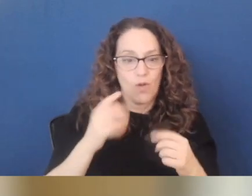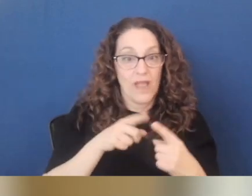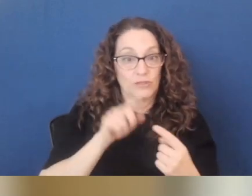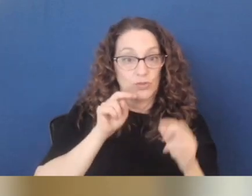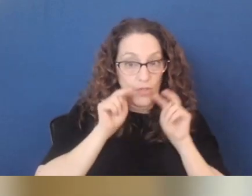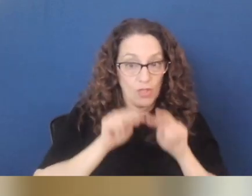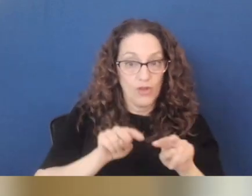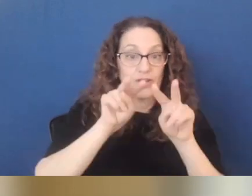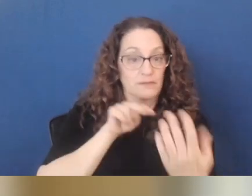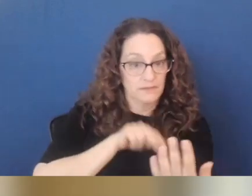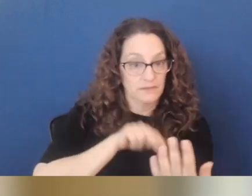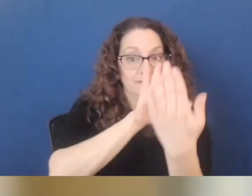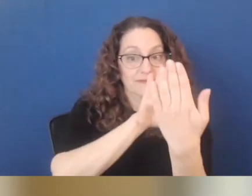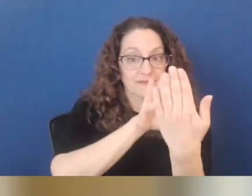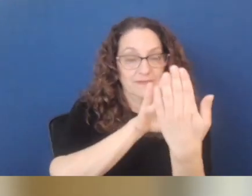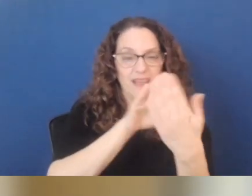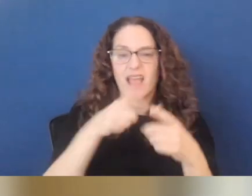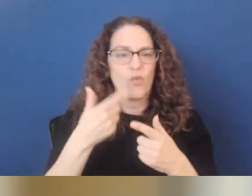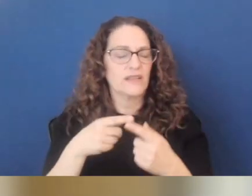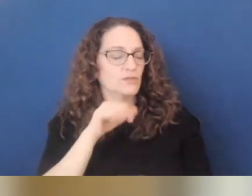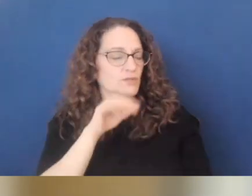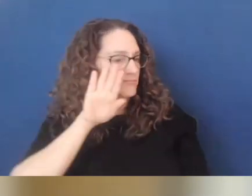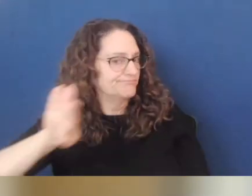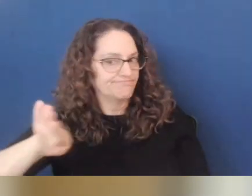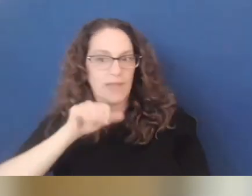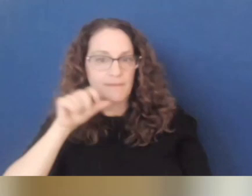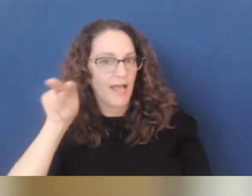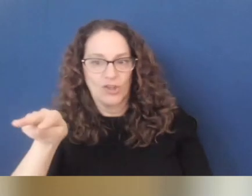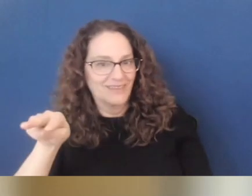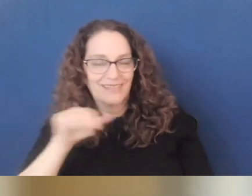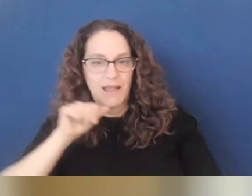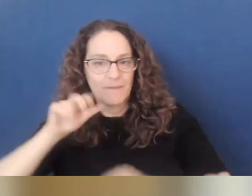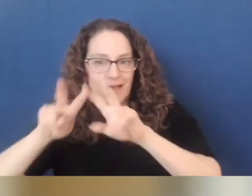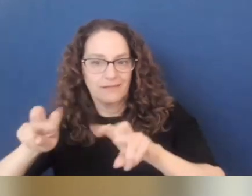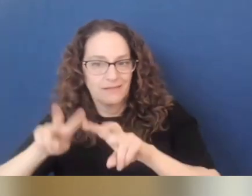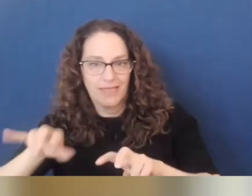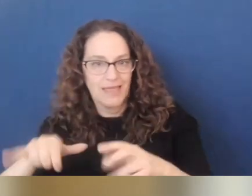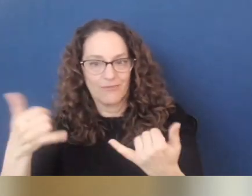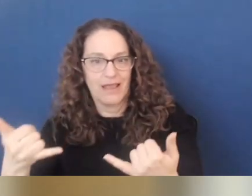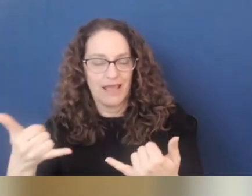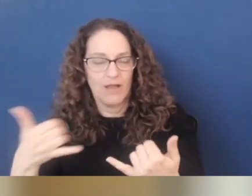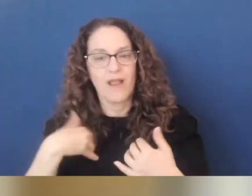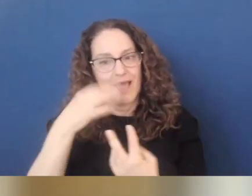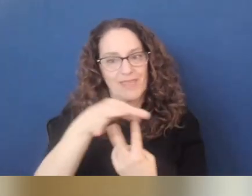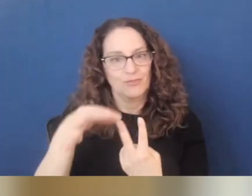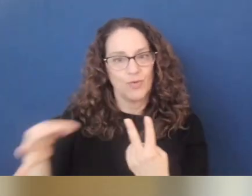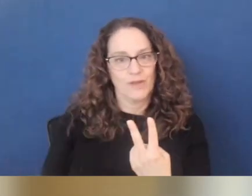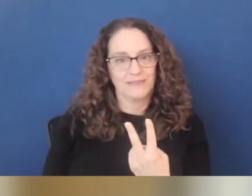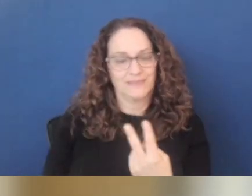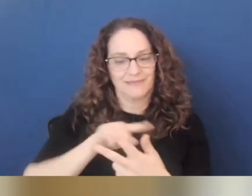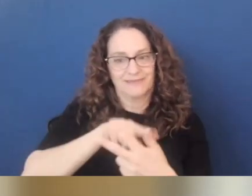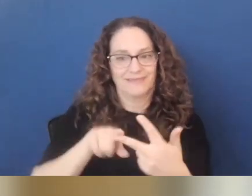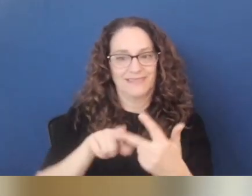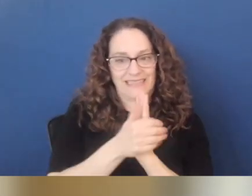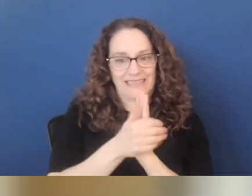we're seduced in the story in any way, we're not going to be able to see how so many of our patterns